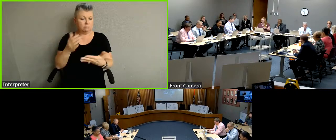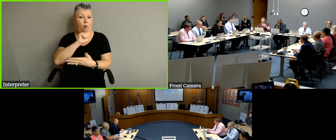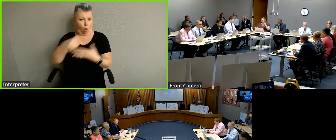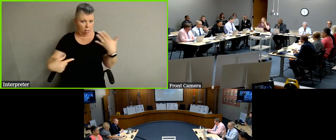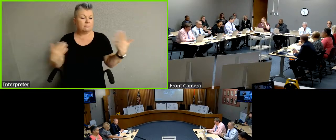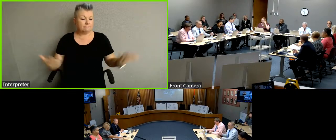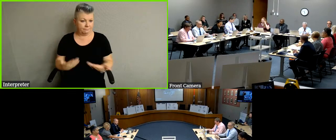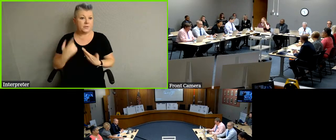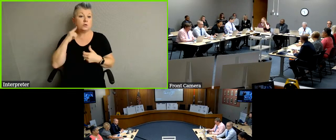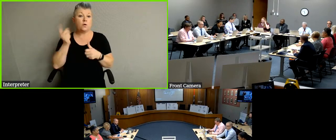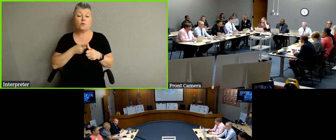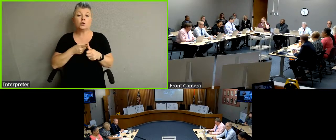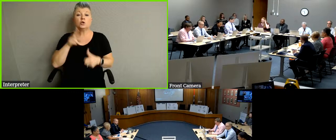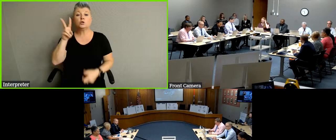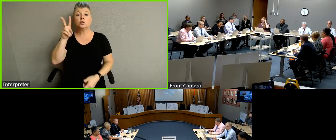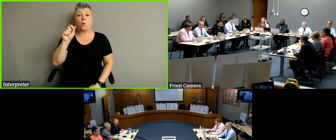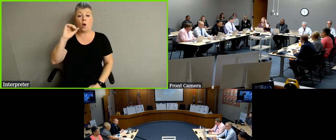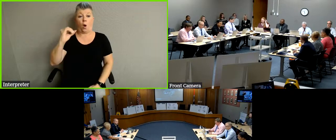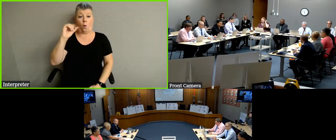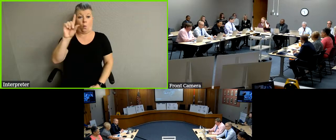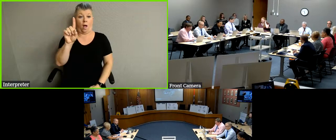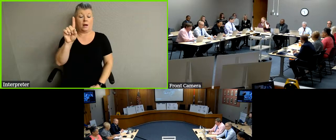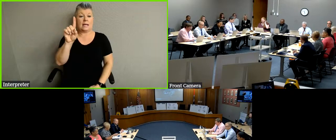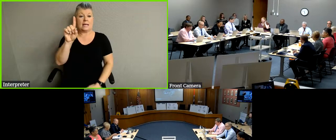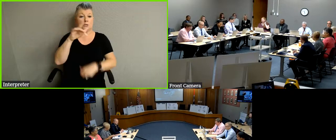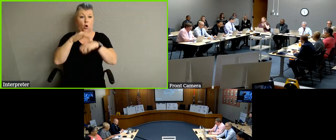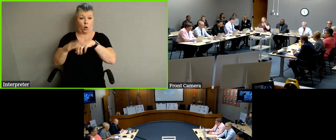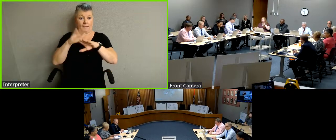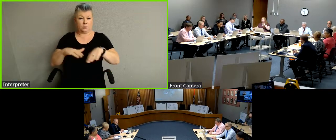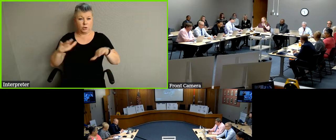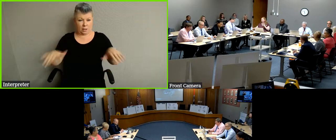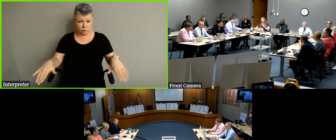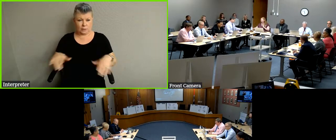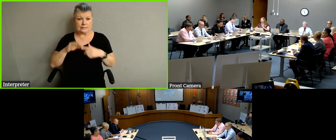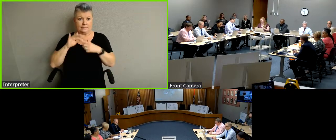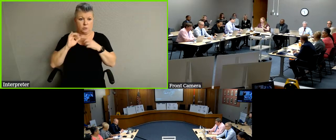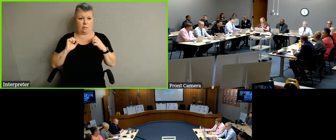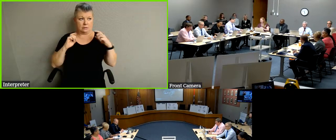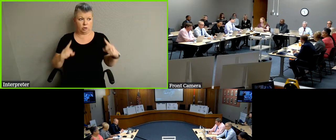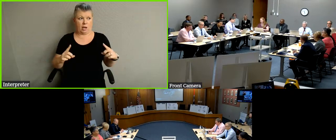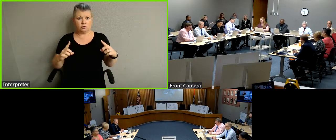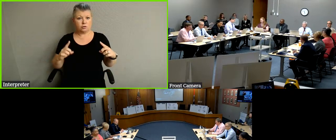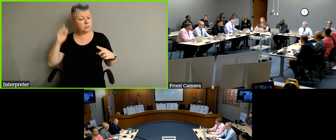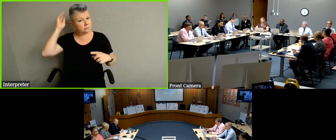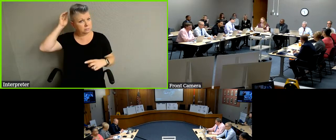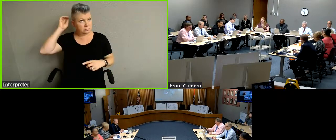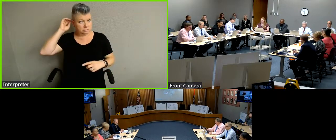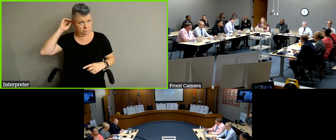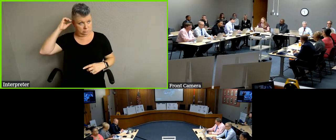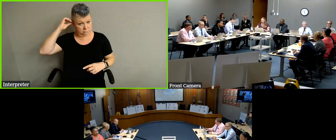on our agenda is 2.01, the Early Childhood Special Education Overview.